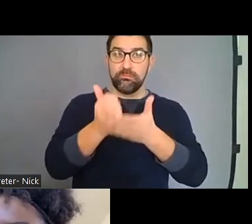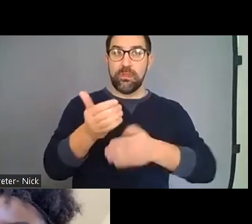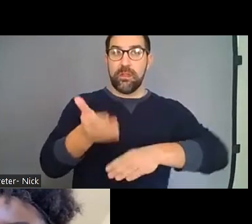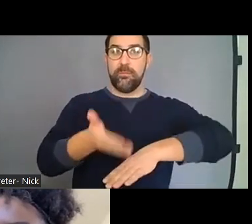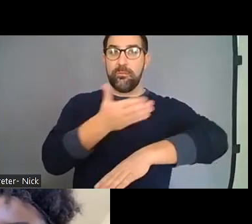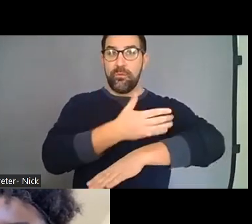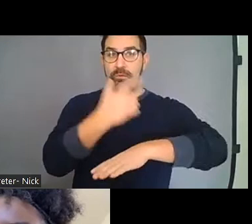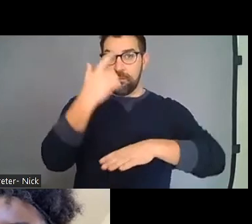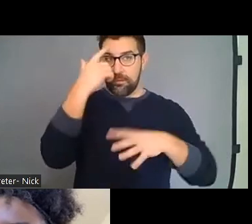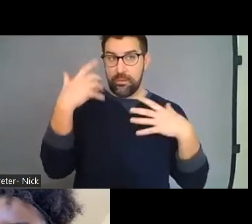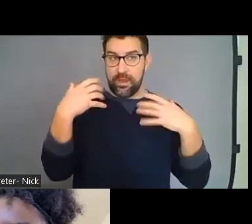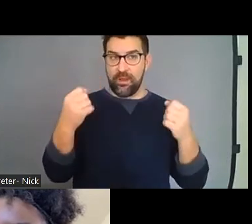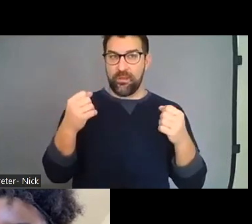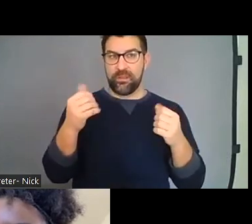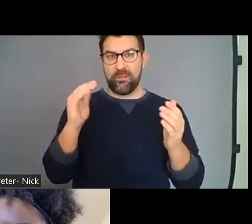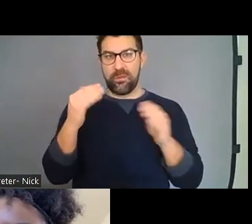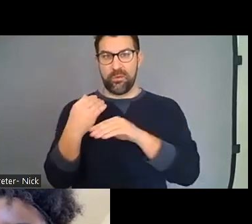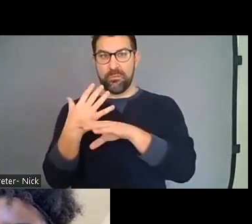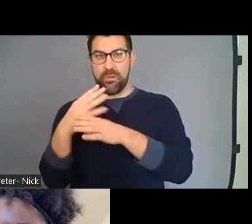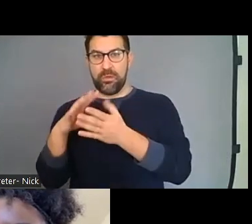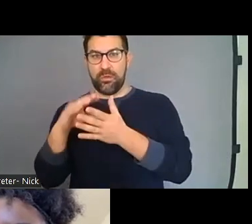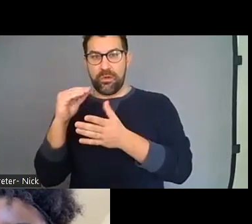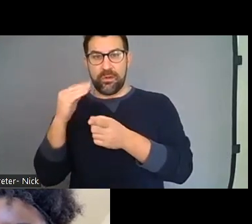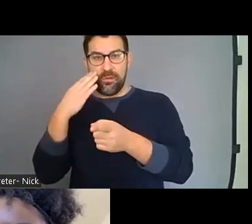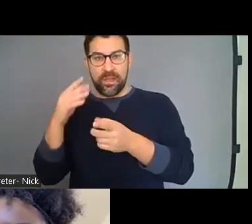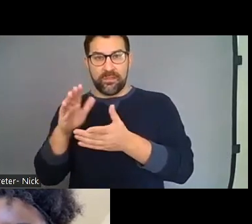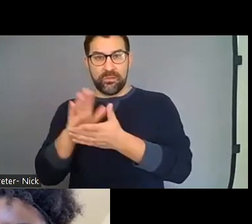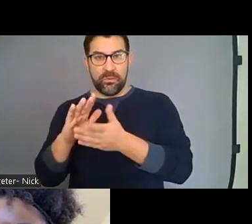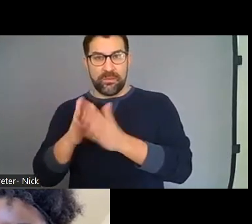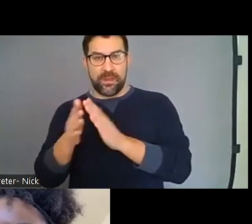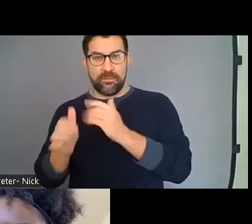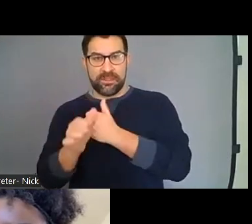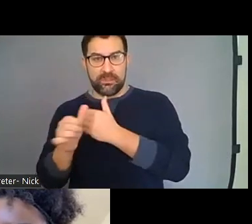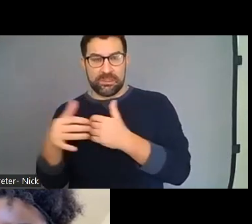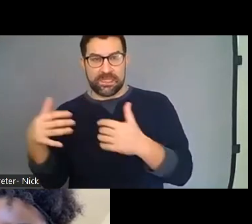to remote learning, to a place that was becoming more dangerous and scary. And students were,